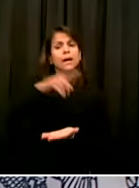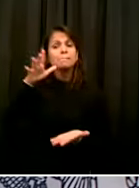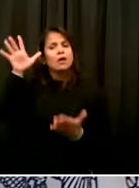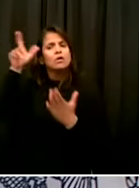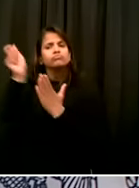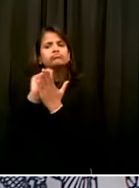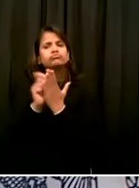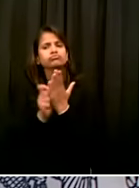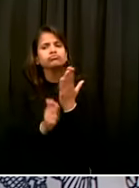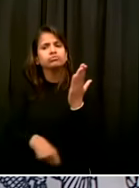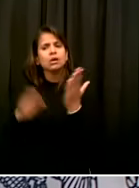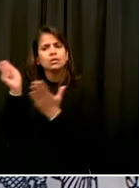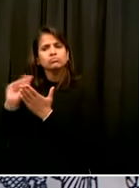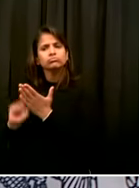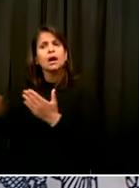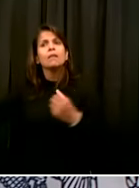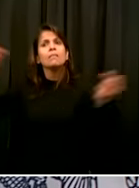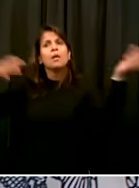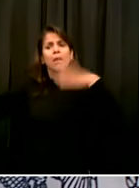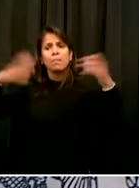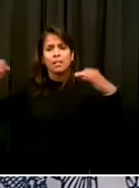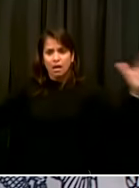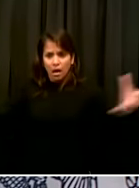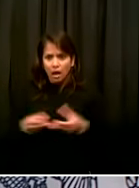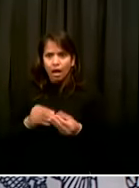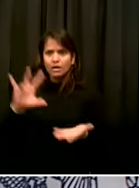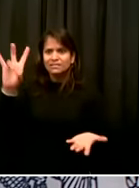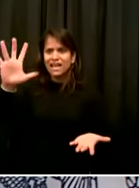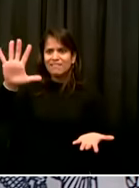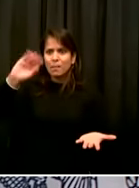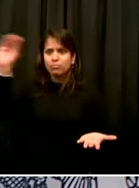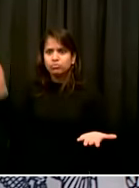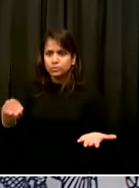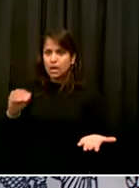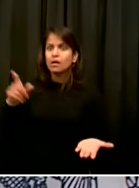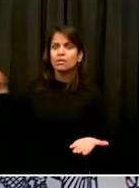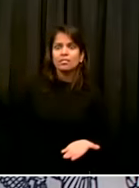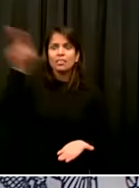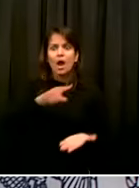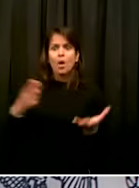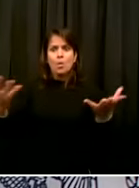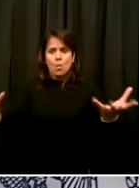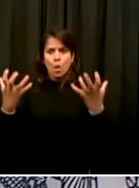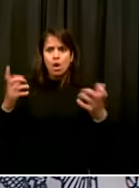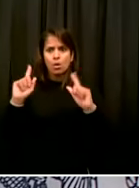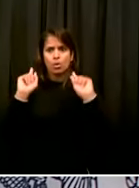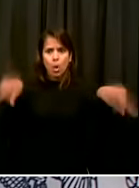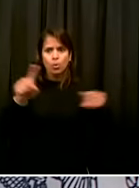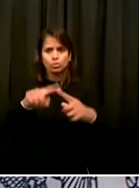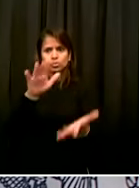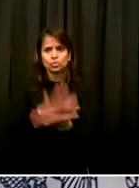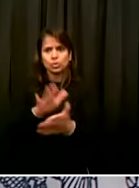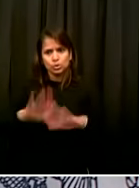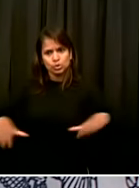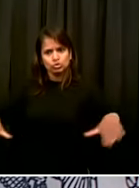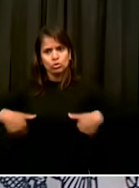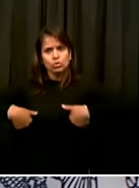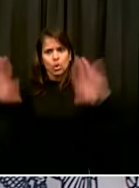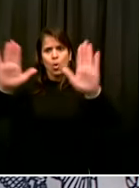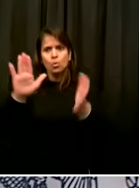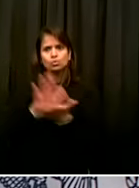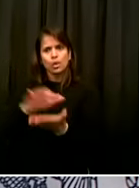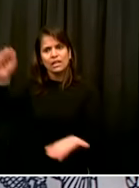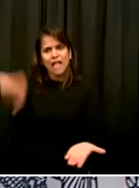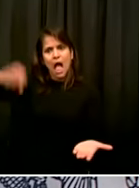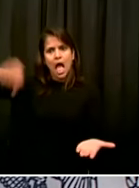We gave parents the opportunity to opt out. The numbers are very similar to what the survey says. I think what's clear here is the